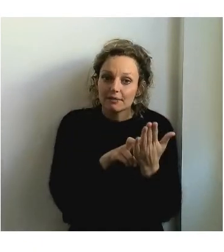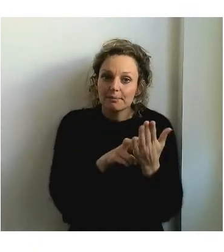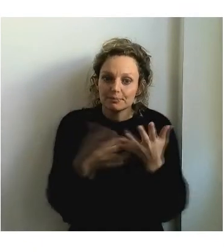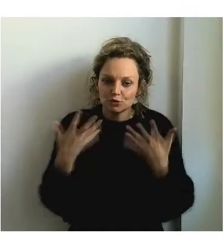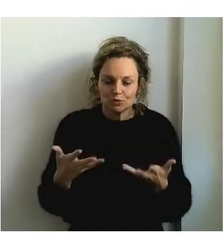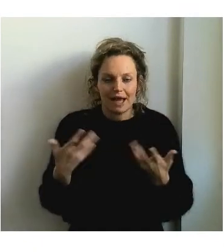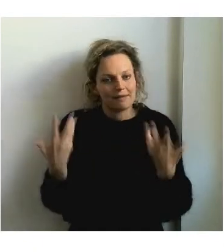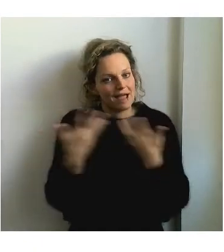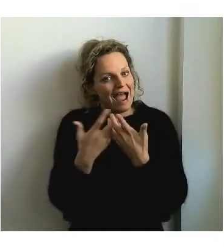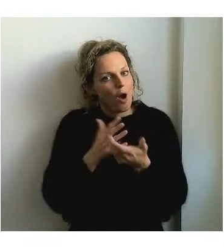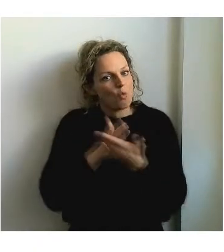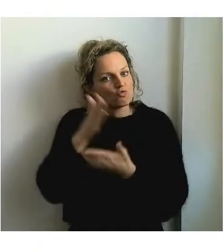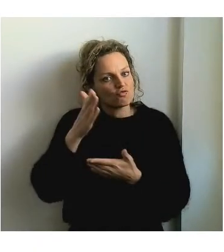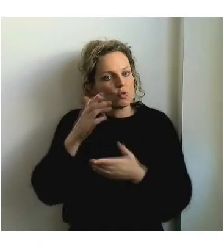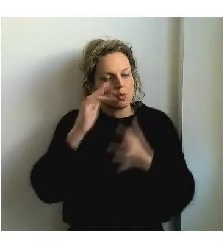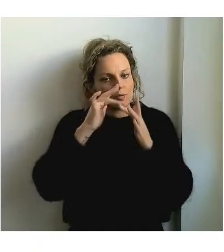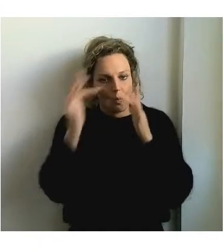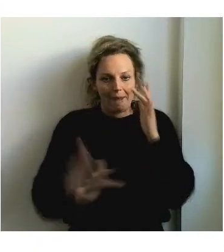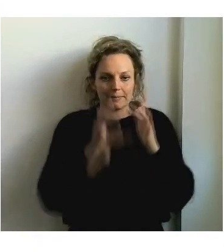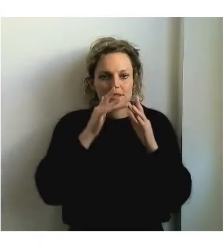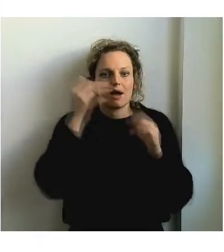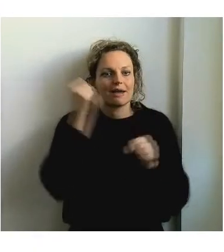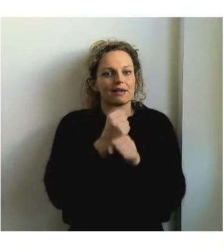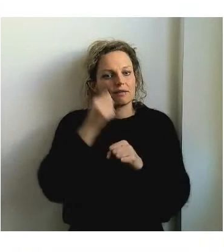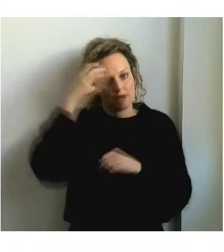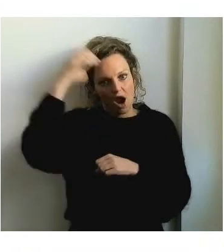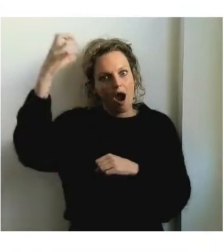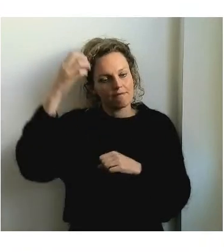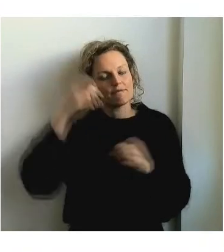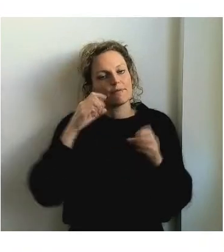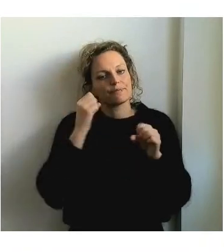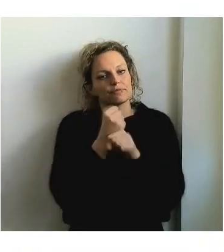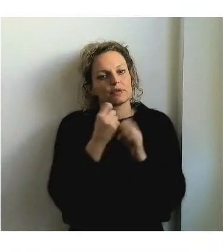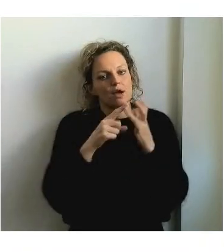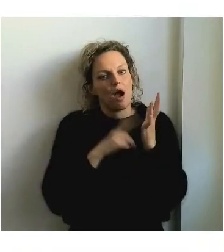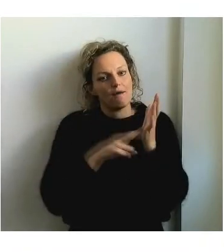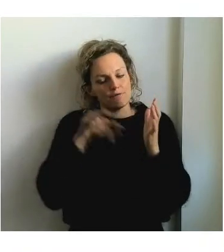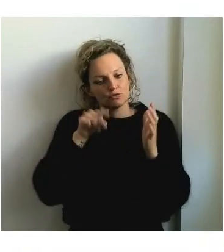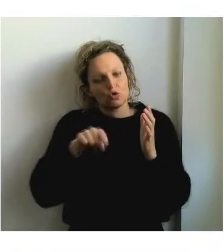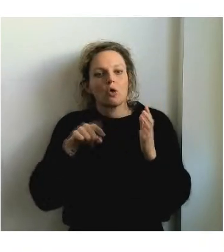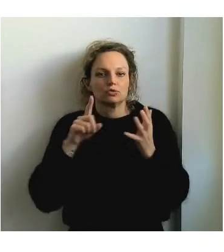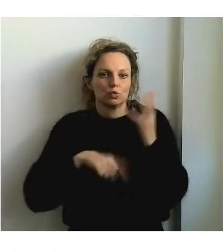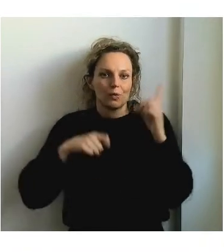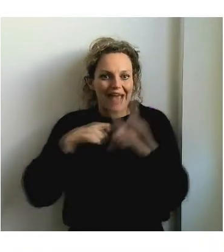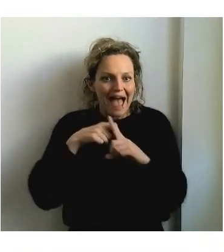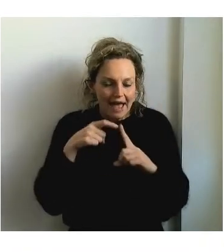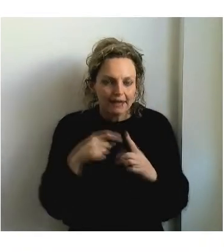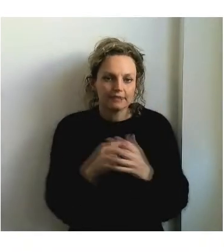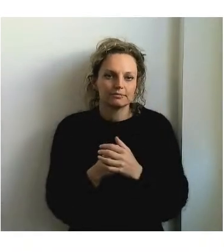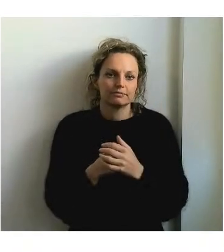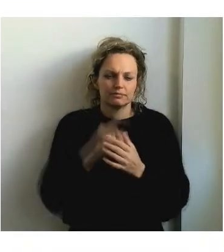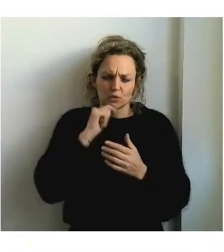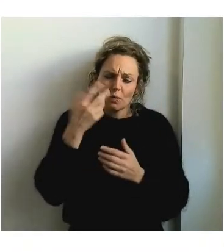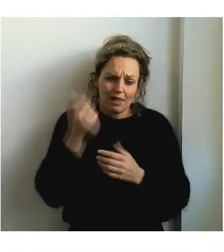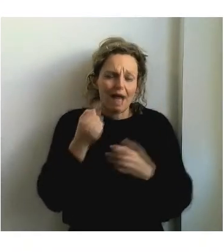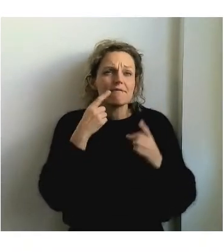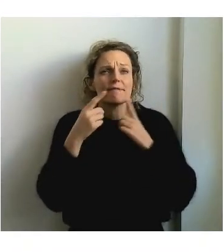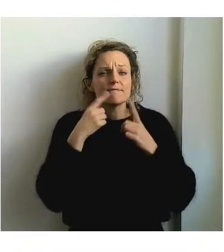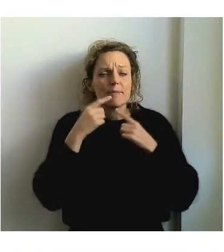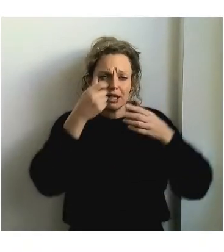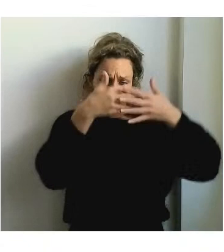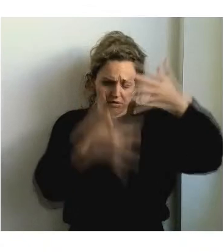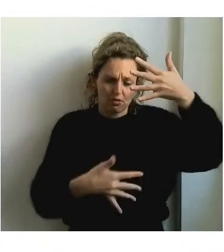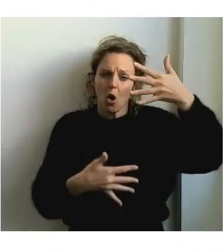gov.uk. And I promise you'll have access to so much information, guidance, free advice and